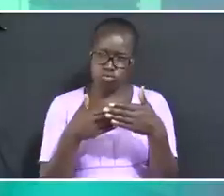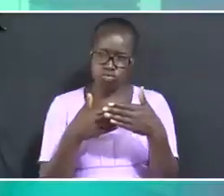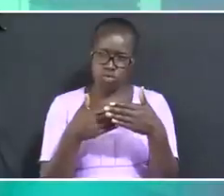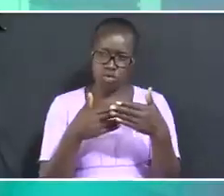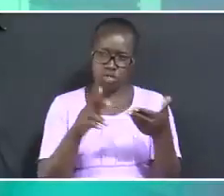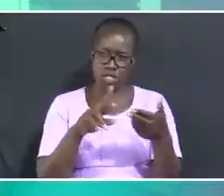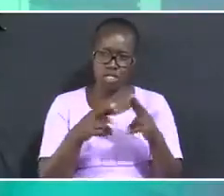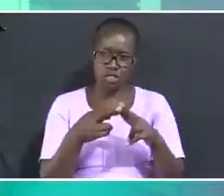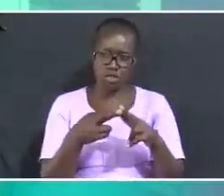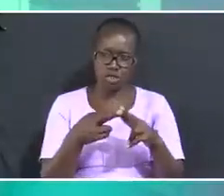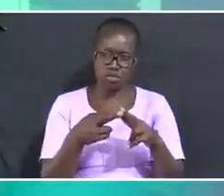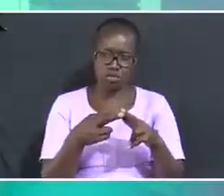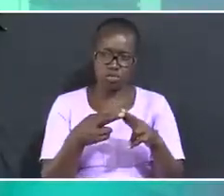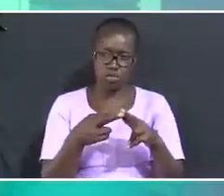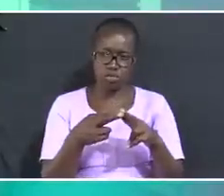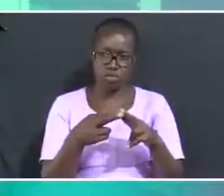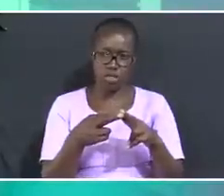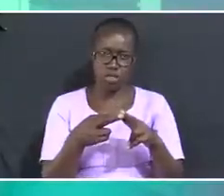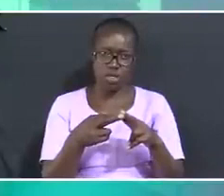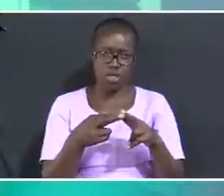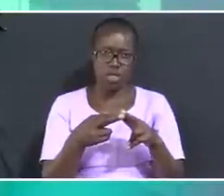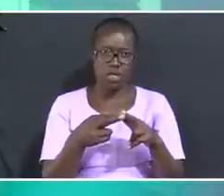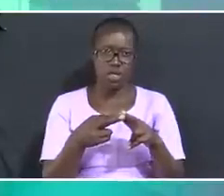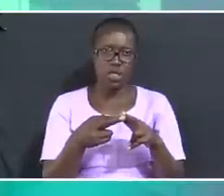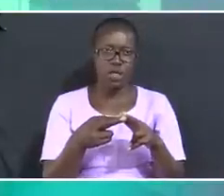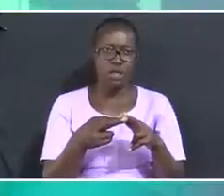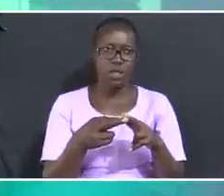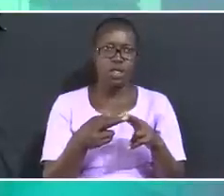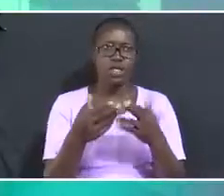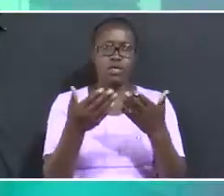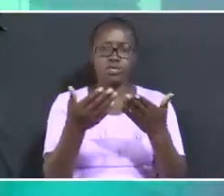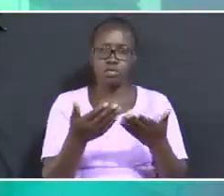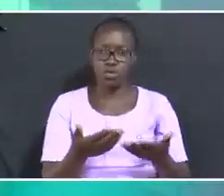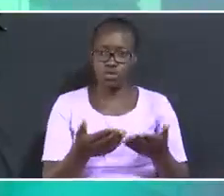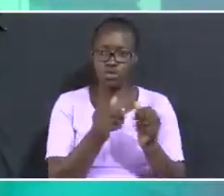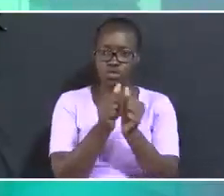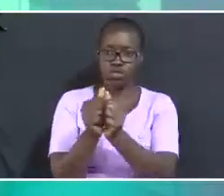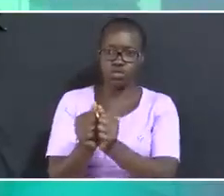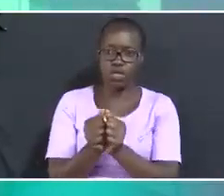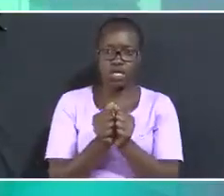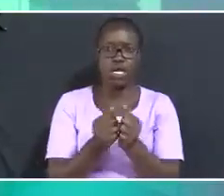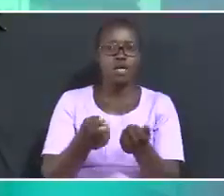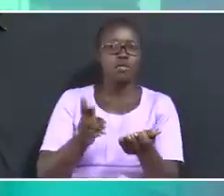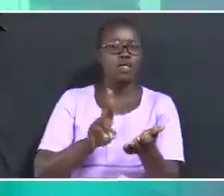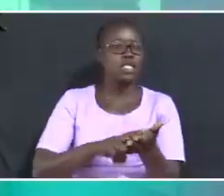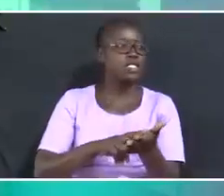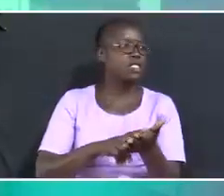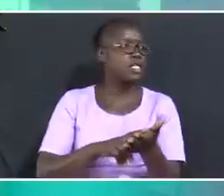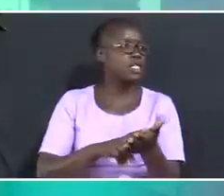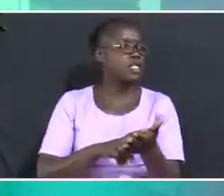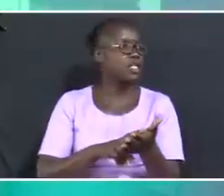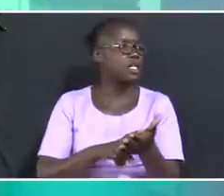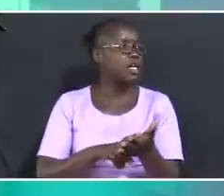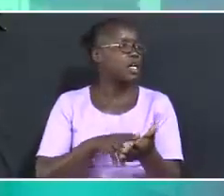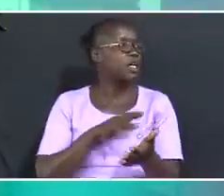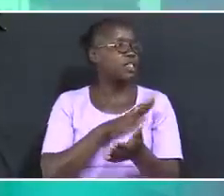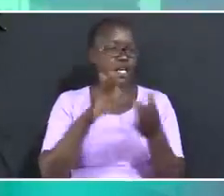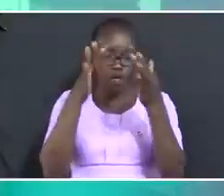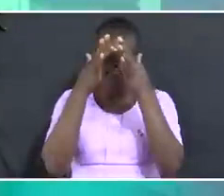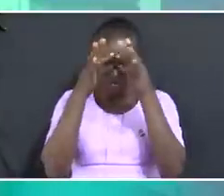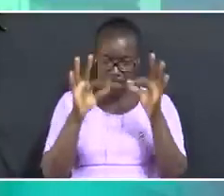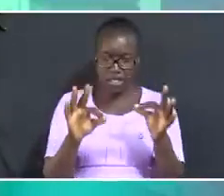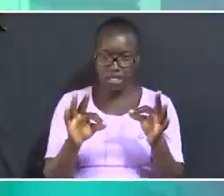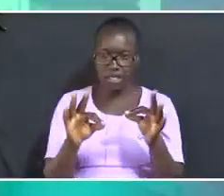very close touch. He's the one who brought us together by registering our wedding.